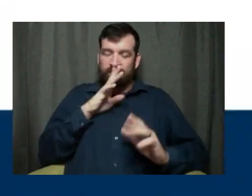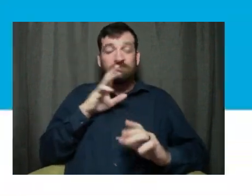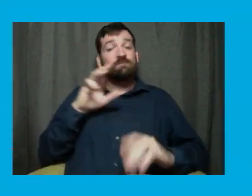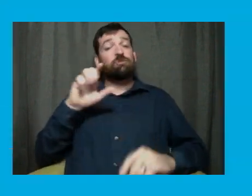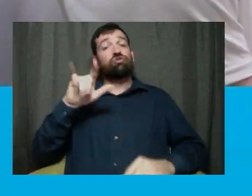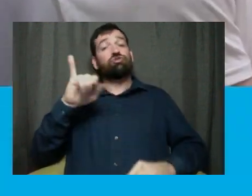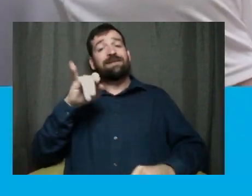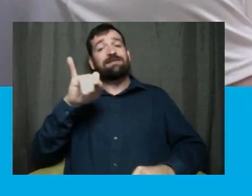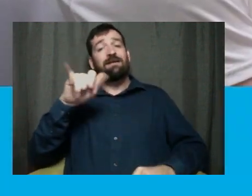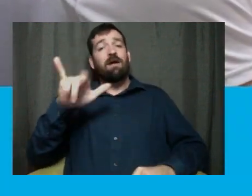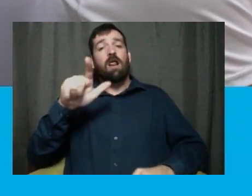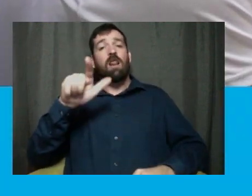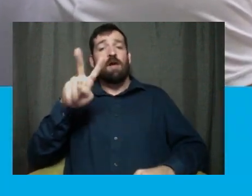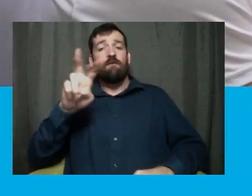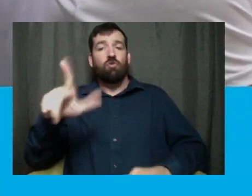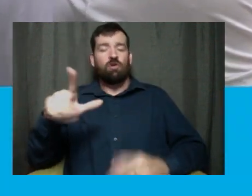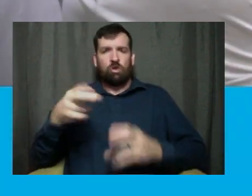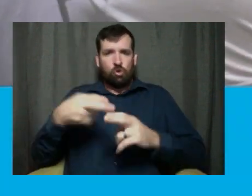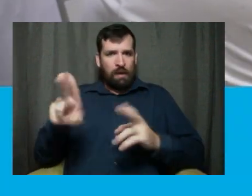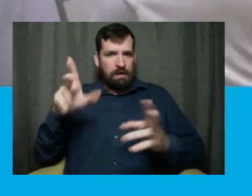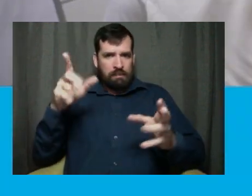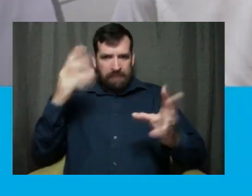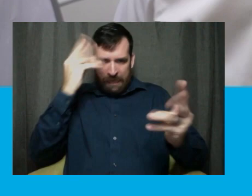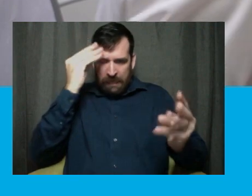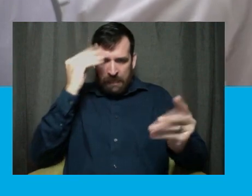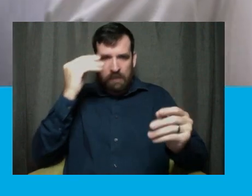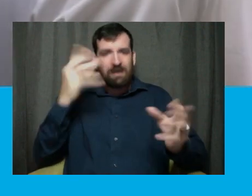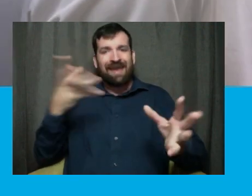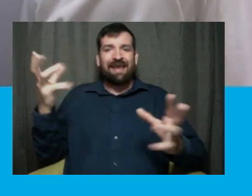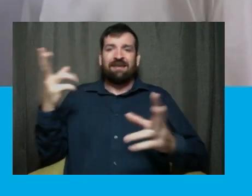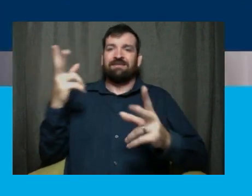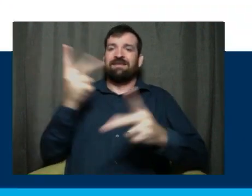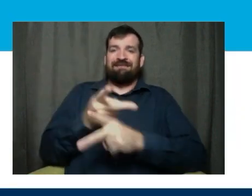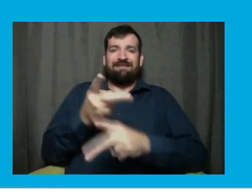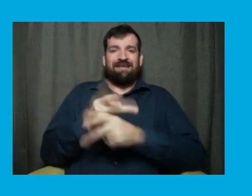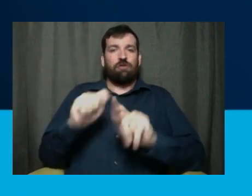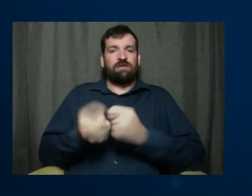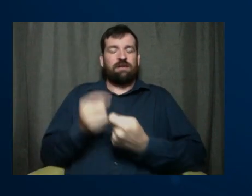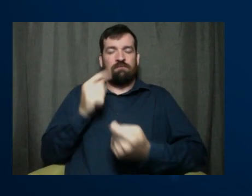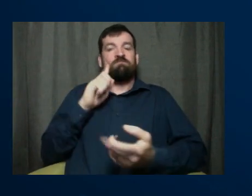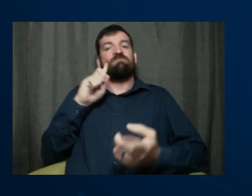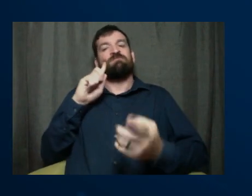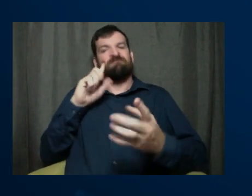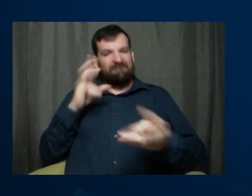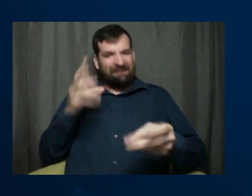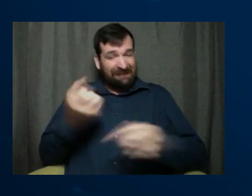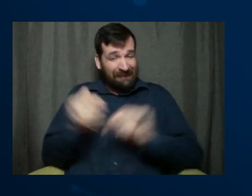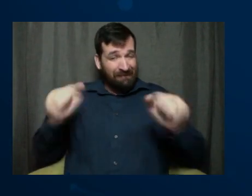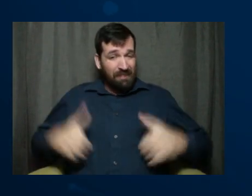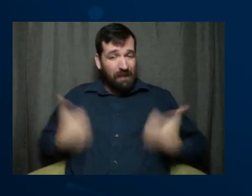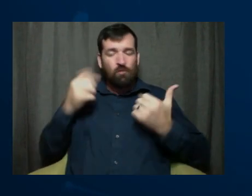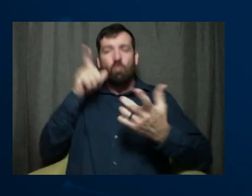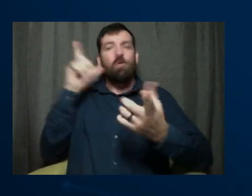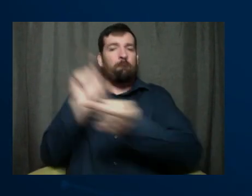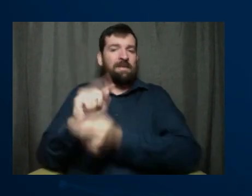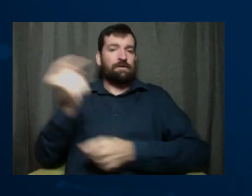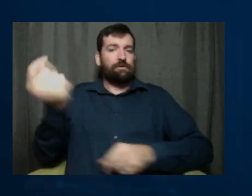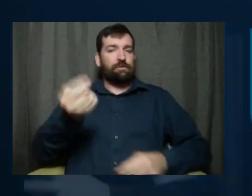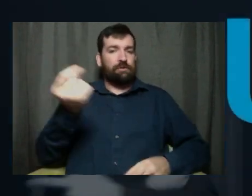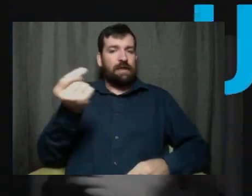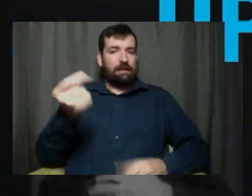quick thinking and his care team helped save his life. You'll meet them all Tuesday at 8 on these social media channels.